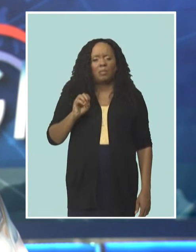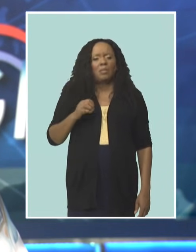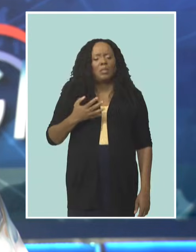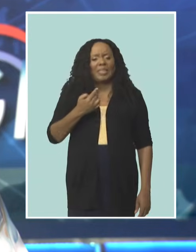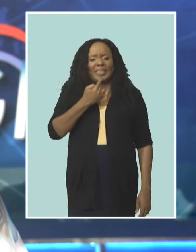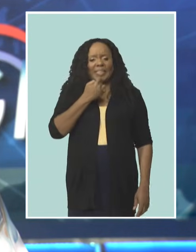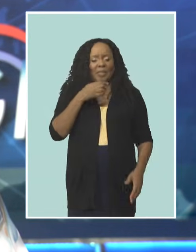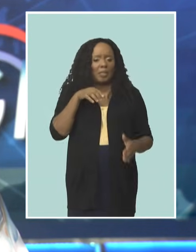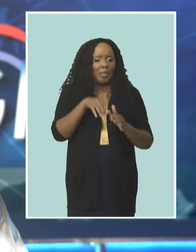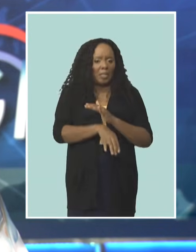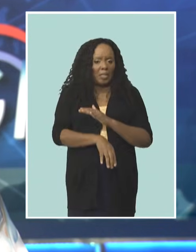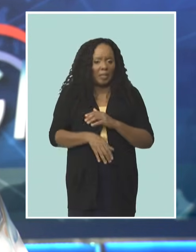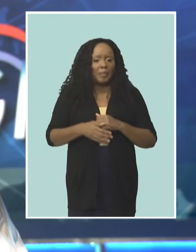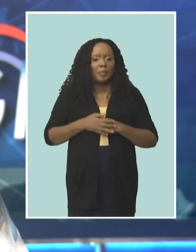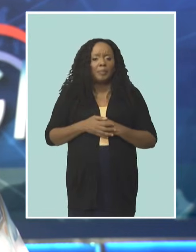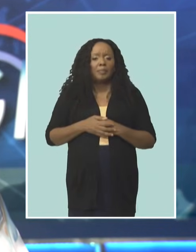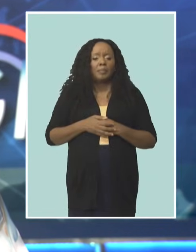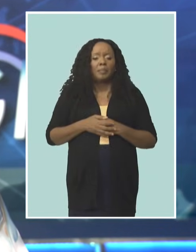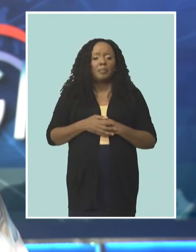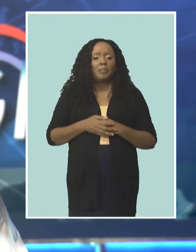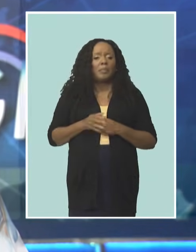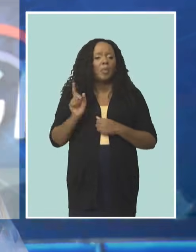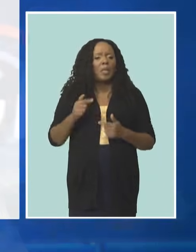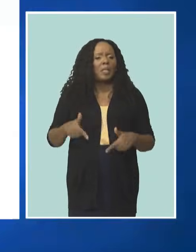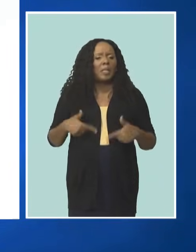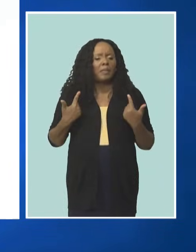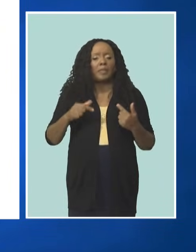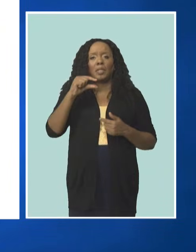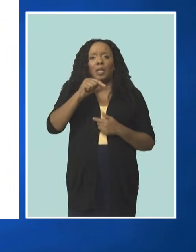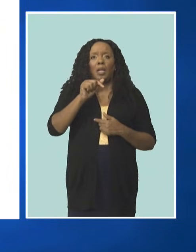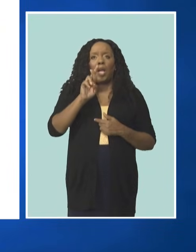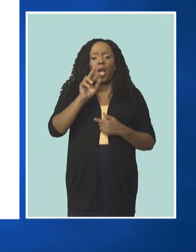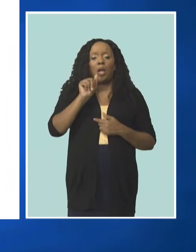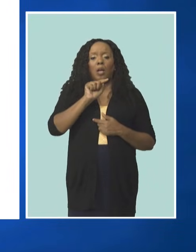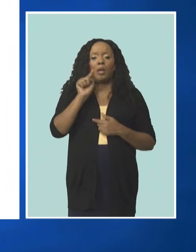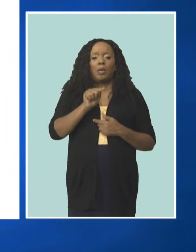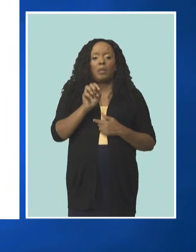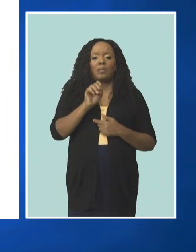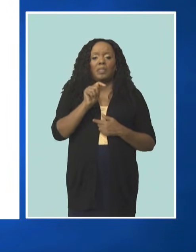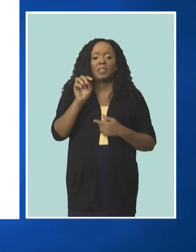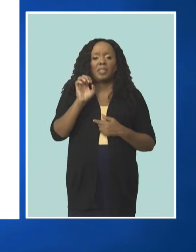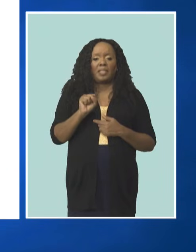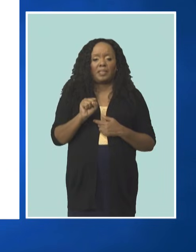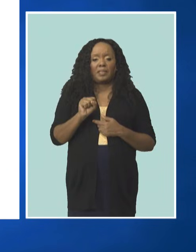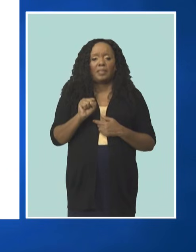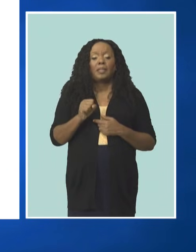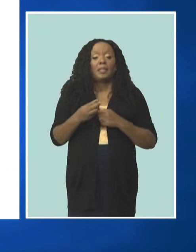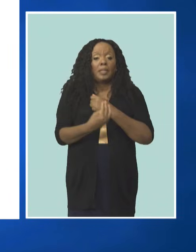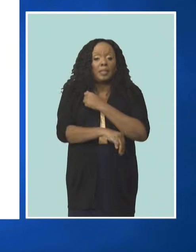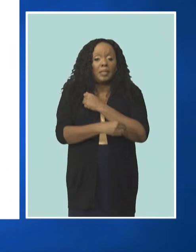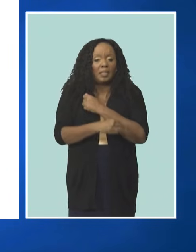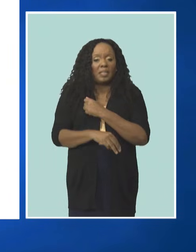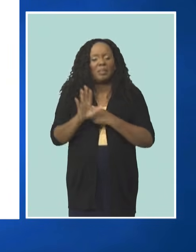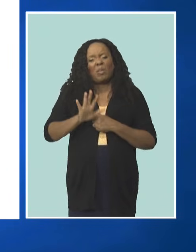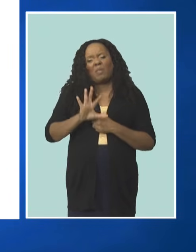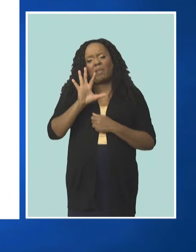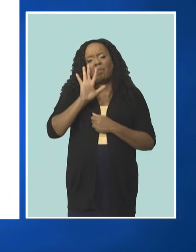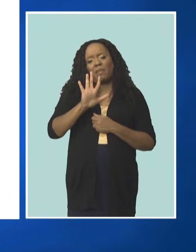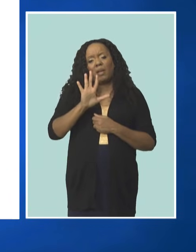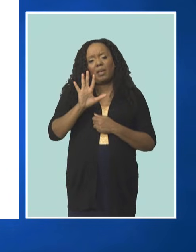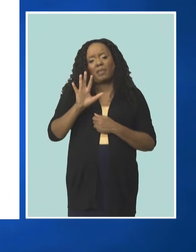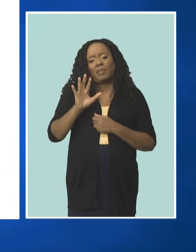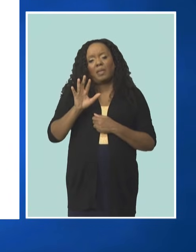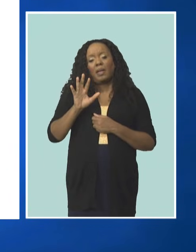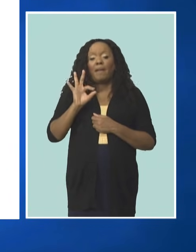with serious criminal matters. Rouse, whose last known address is number 26 Grisette's New Road, St. Michael, is